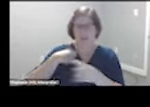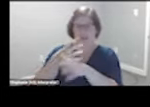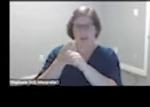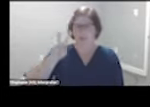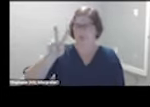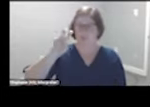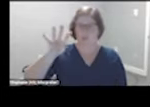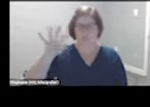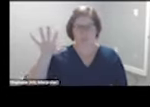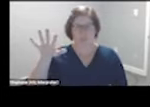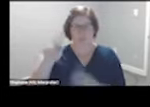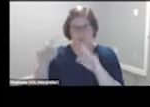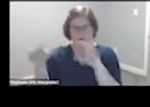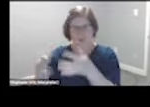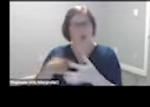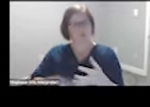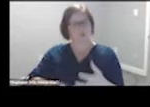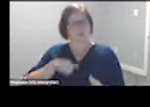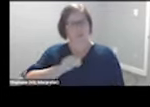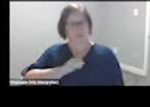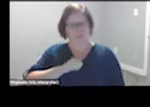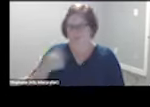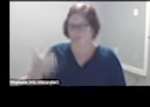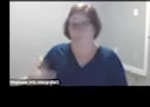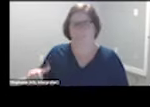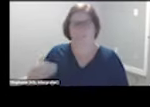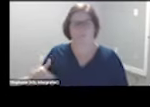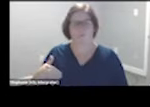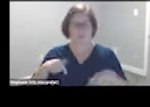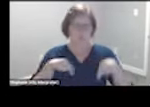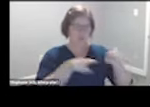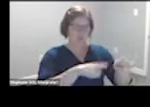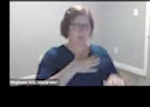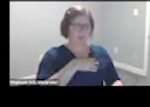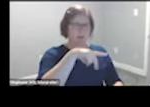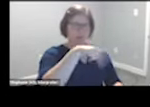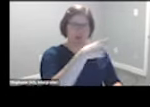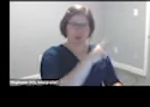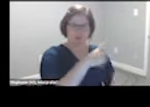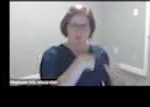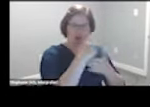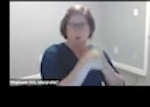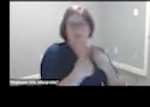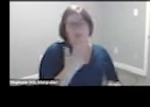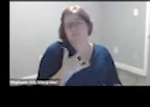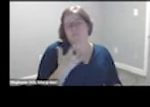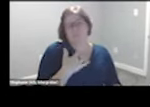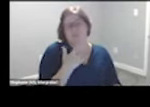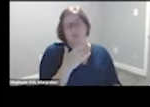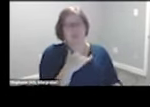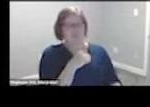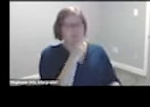lot to be proud of myself, because during my PhD program, I feel a little bit less